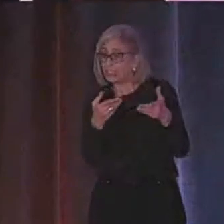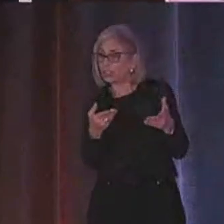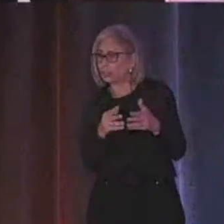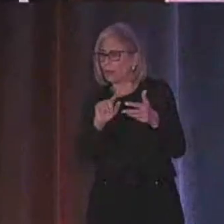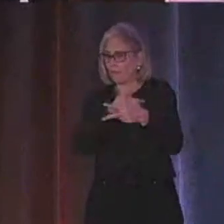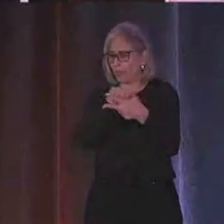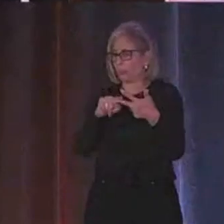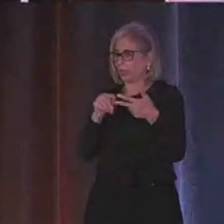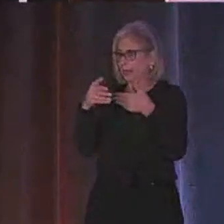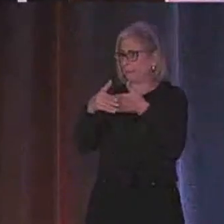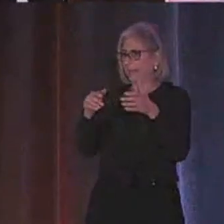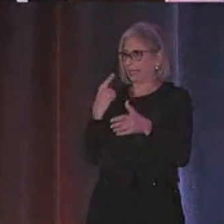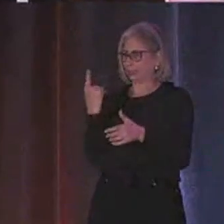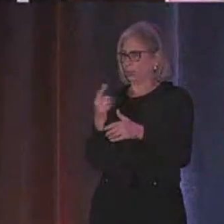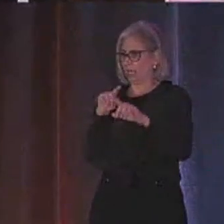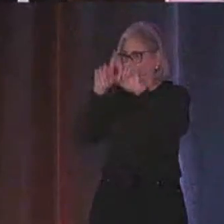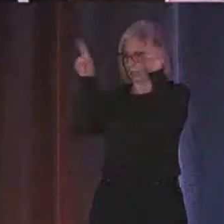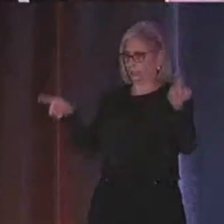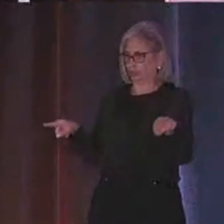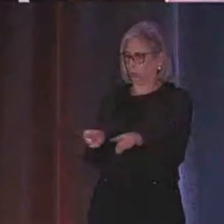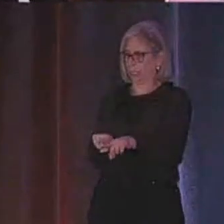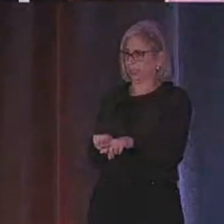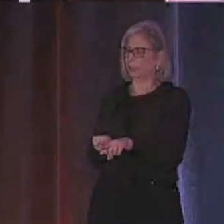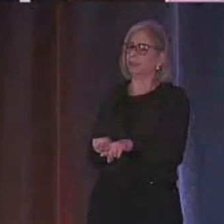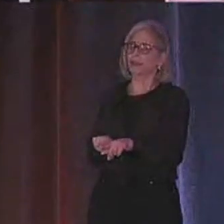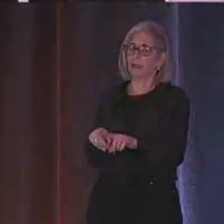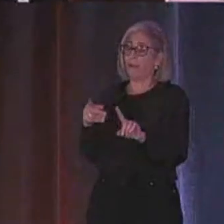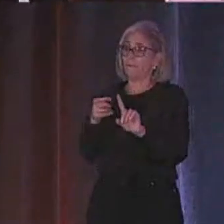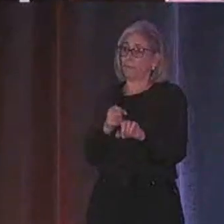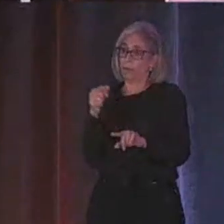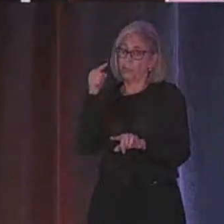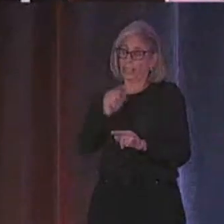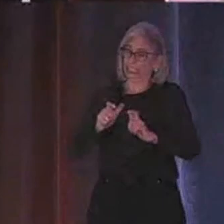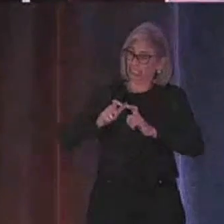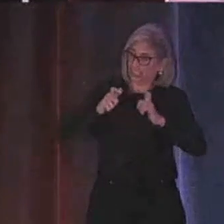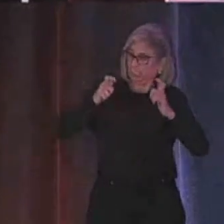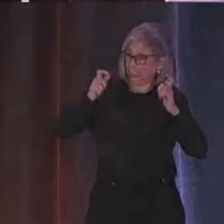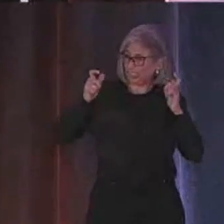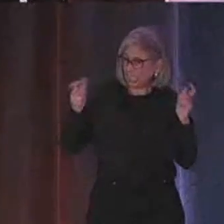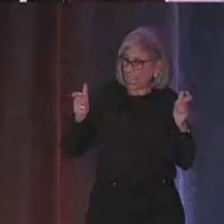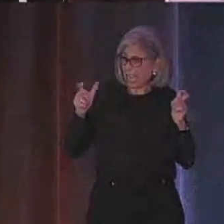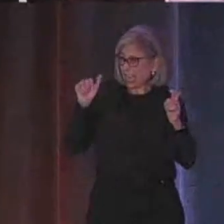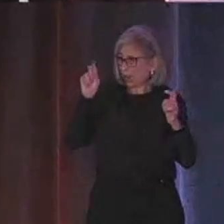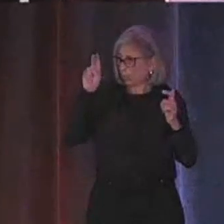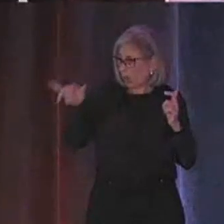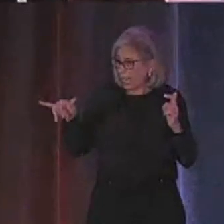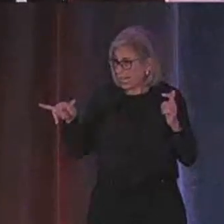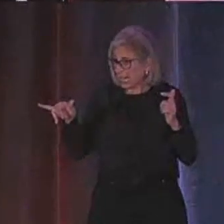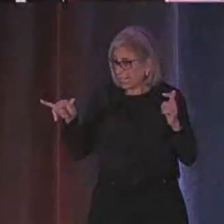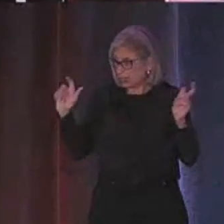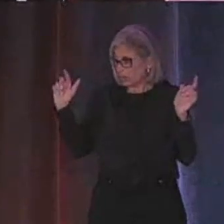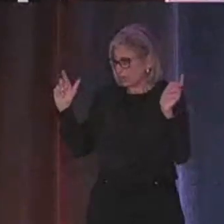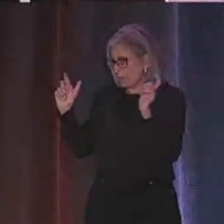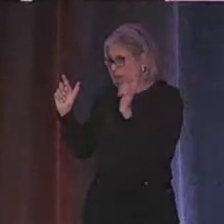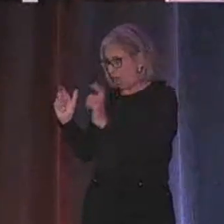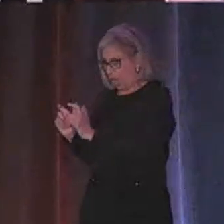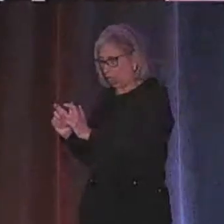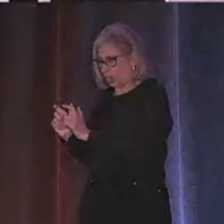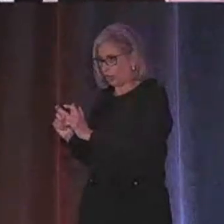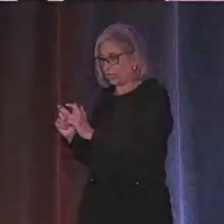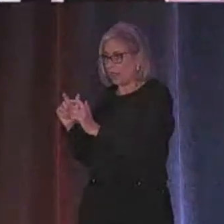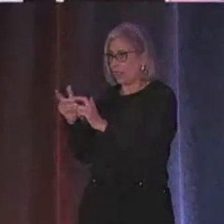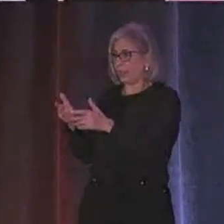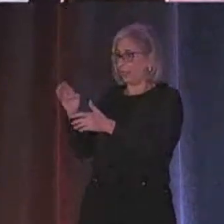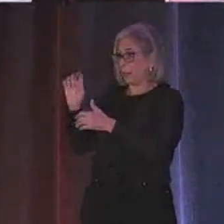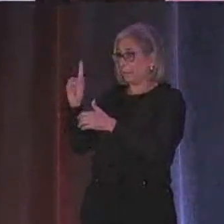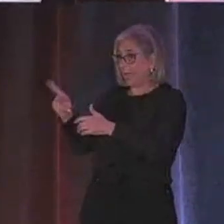3 blocks on the screen. So we need to go from this giant, array to this smaller one. So as a block